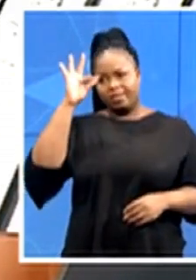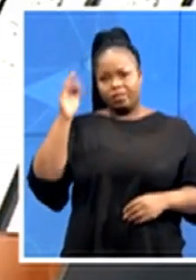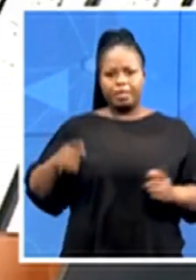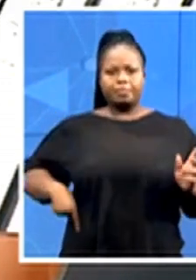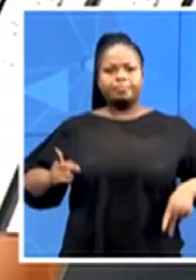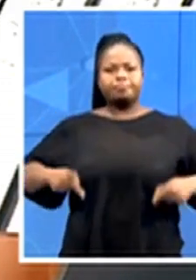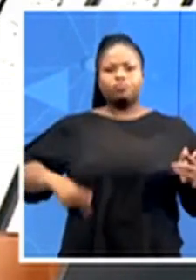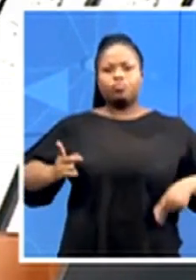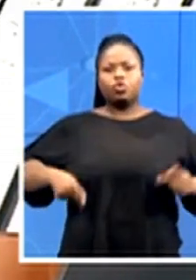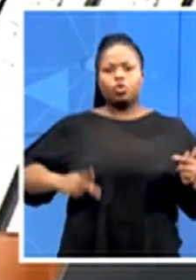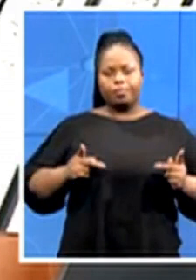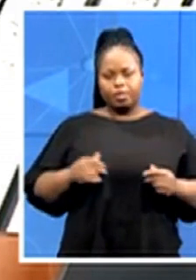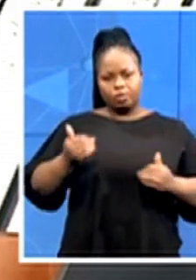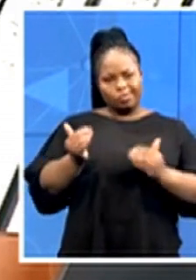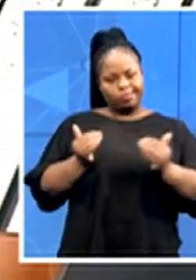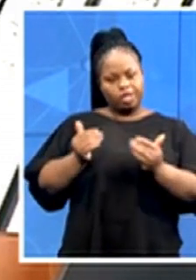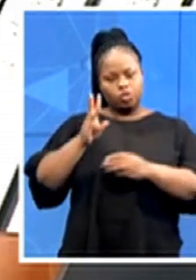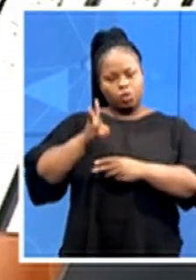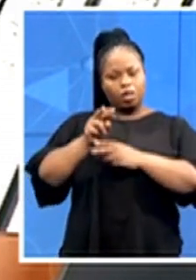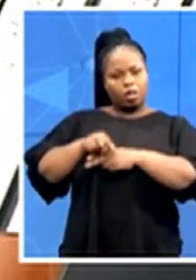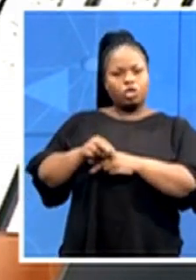be finalized as soon as possible.